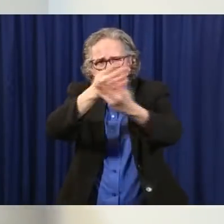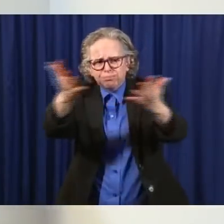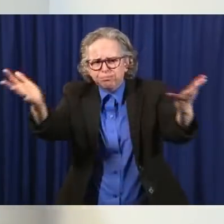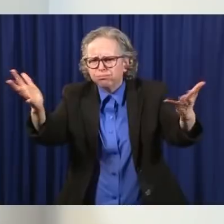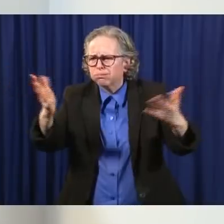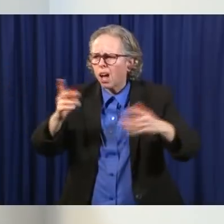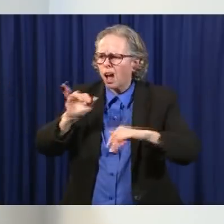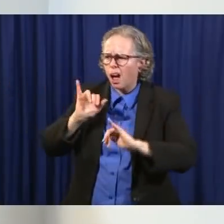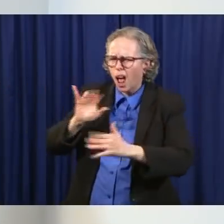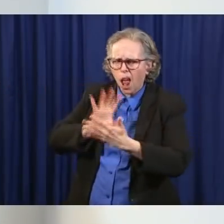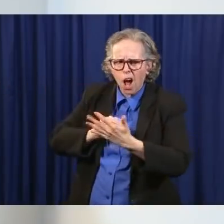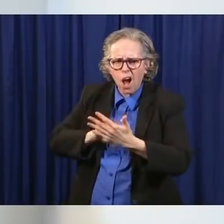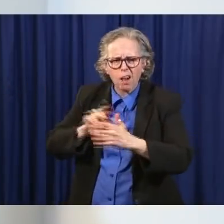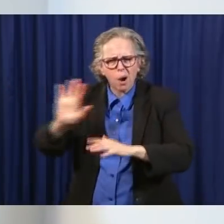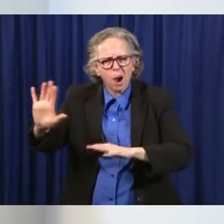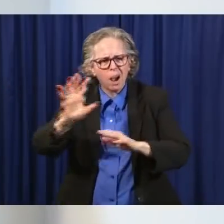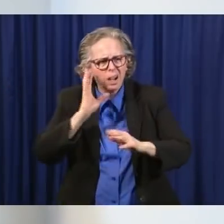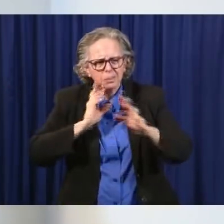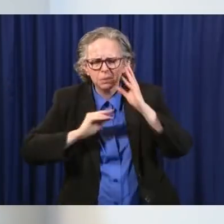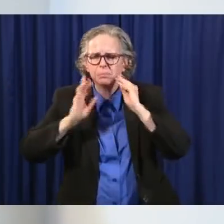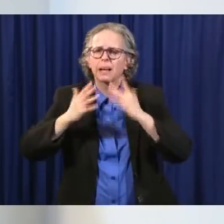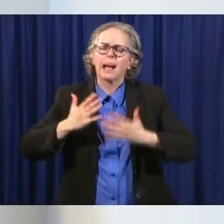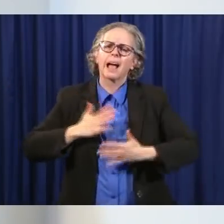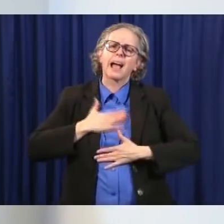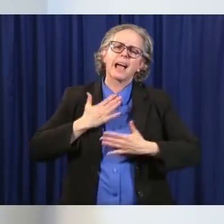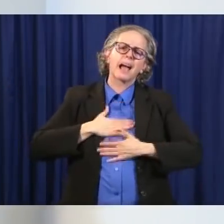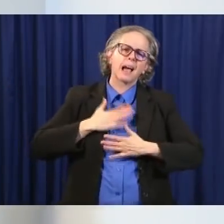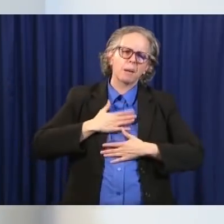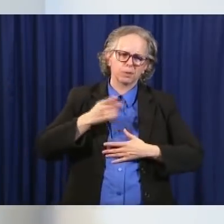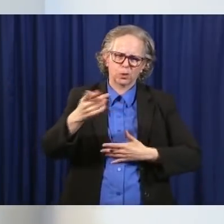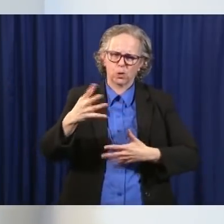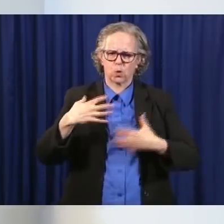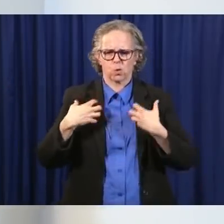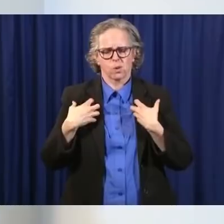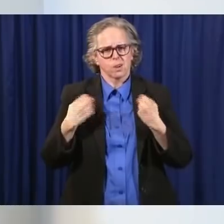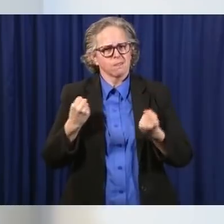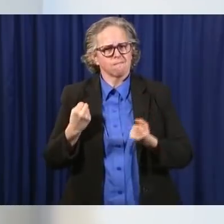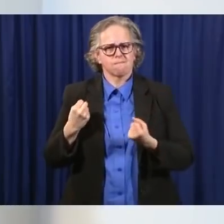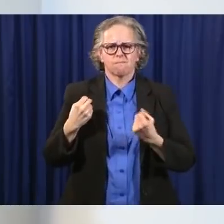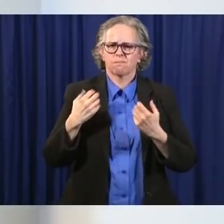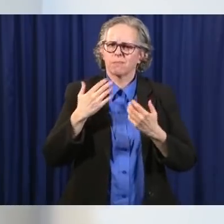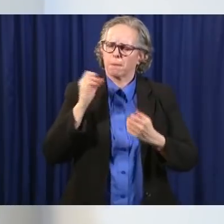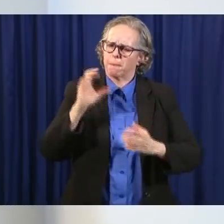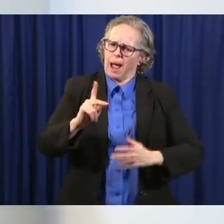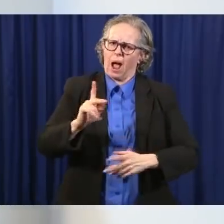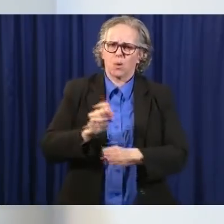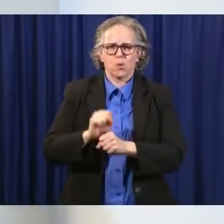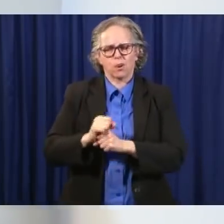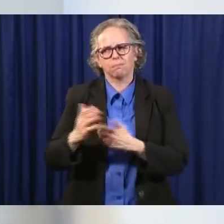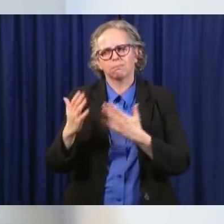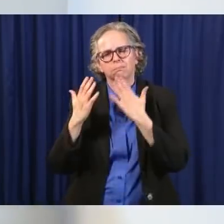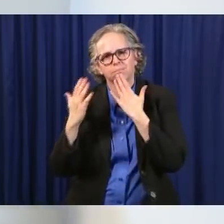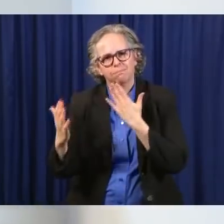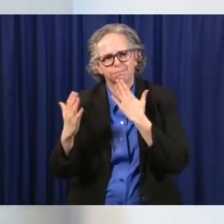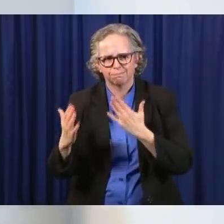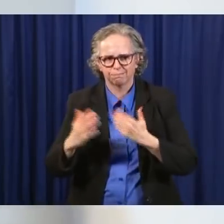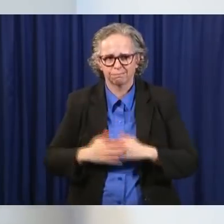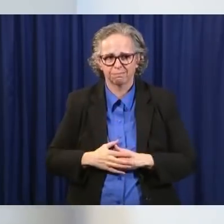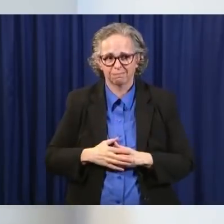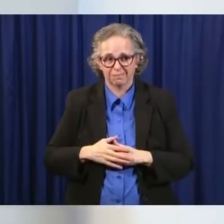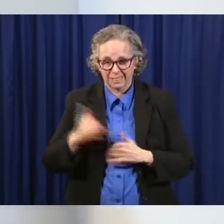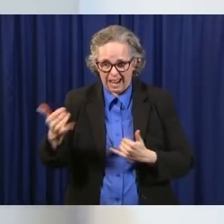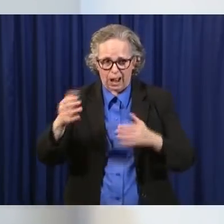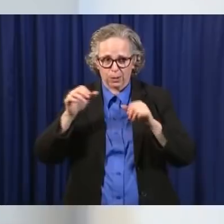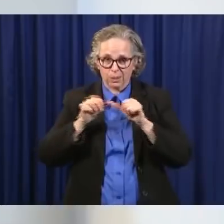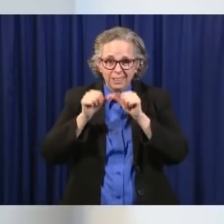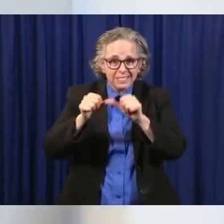think we're super happy to see that you're back at it, you're recovered, and now you're continuing